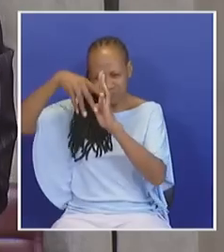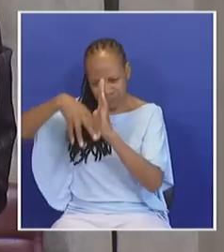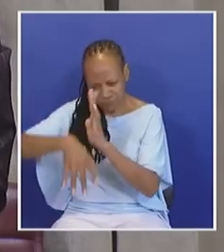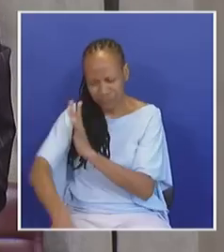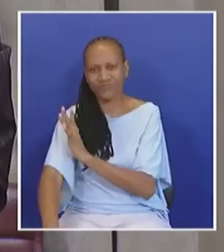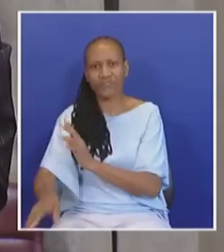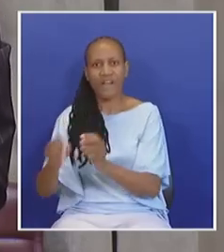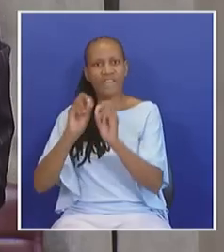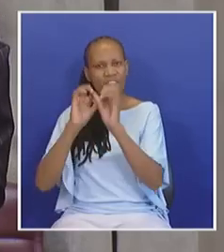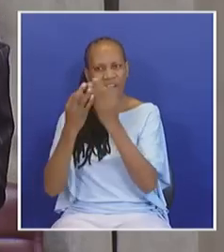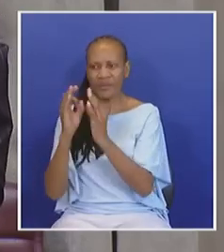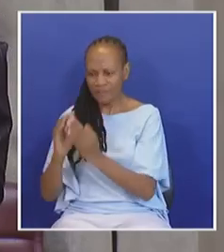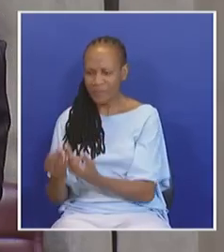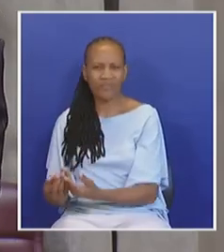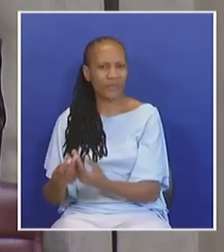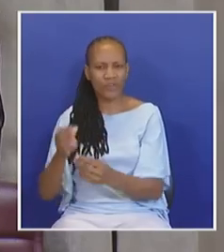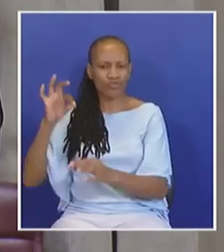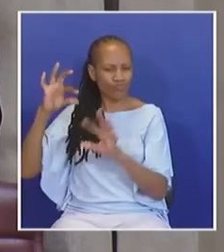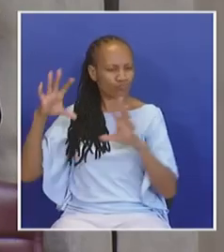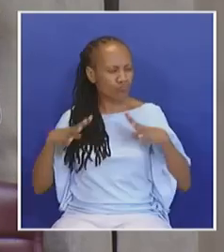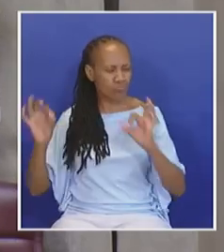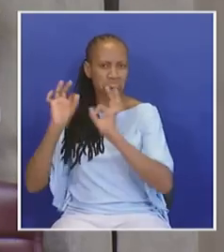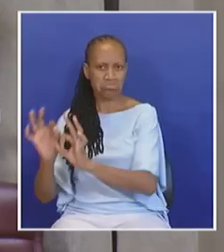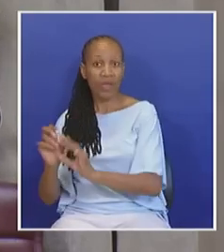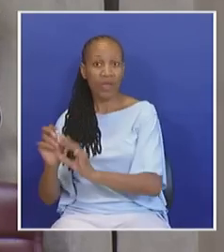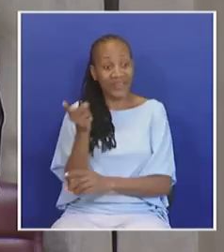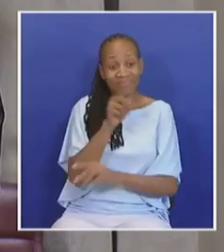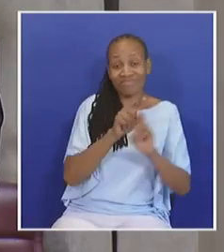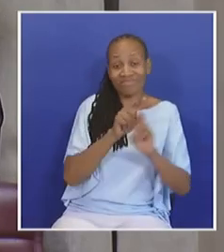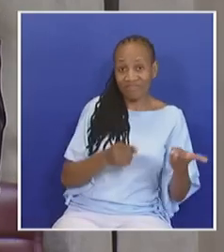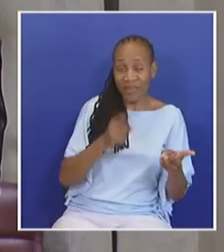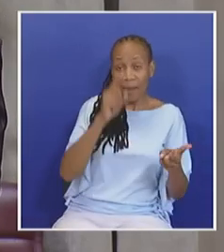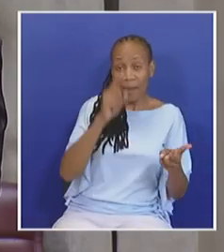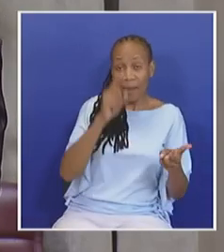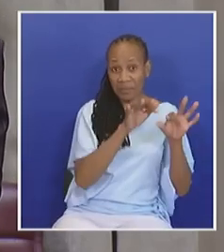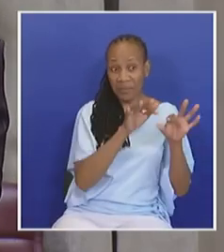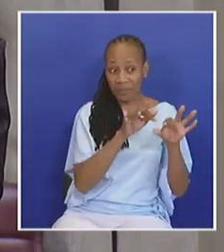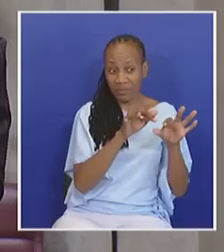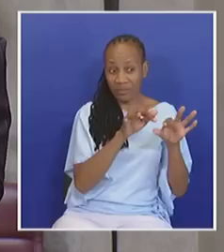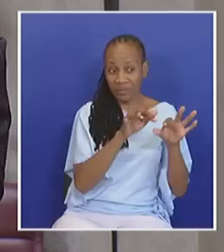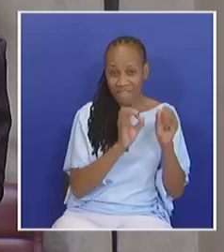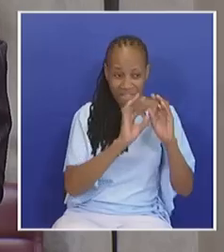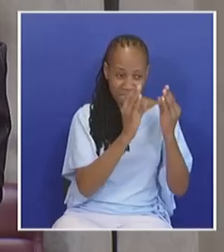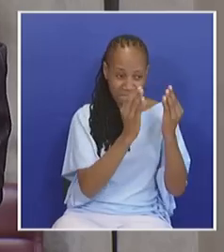to generation, while the average black family not only has very little to pass on